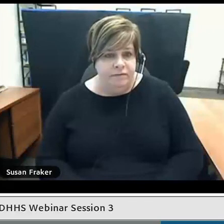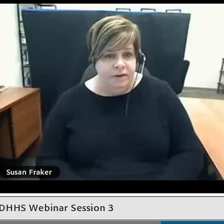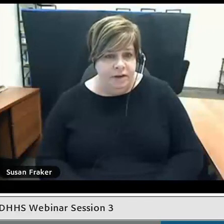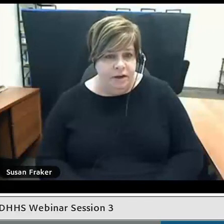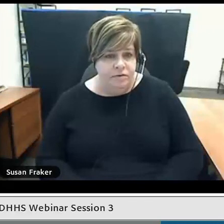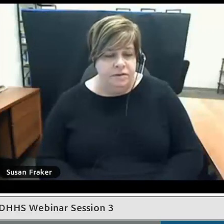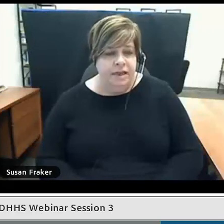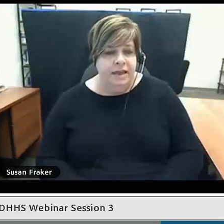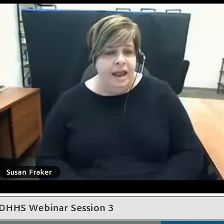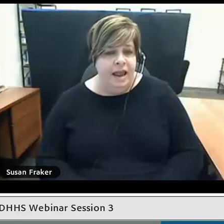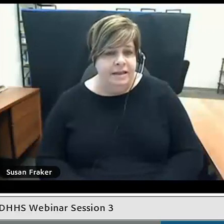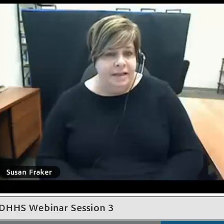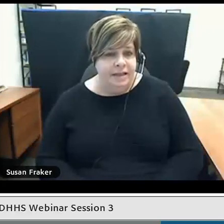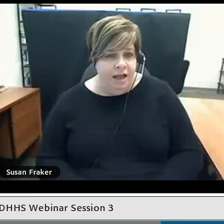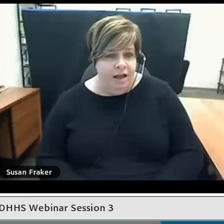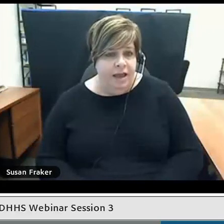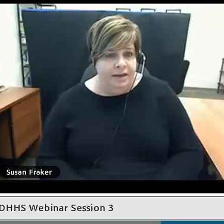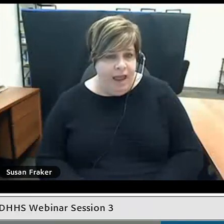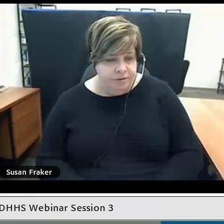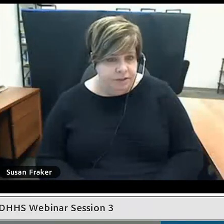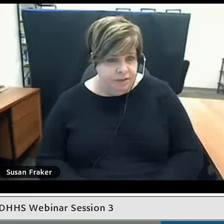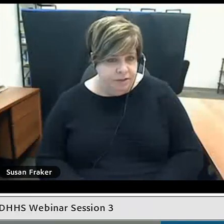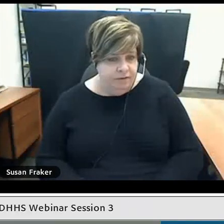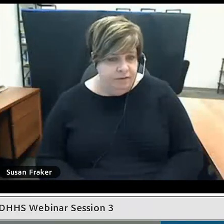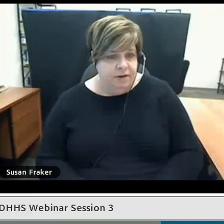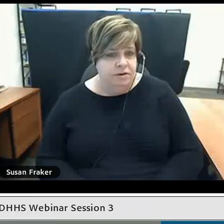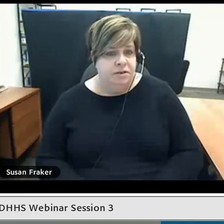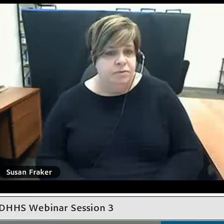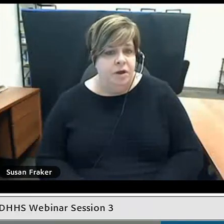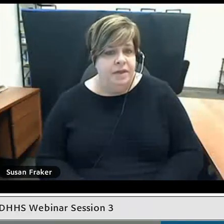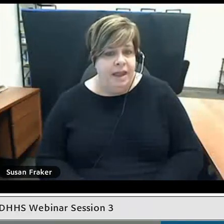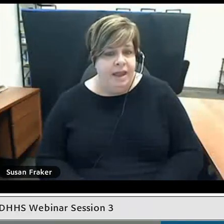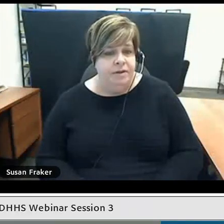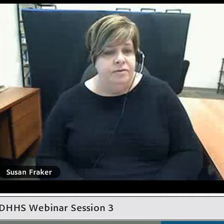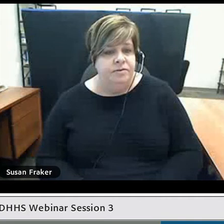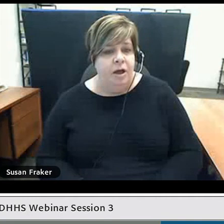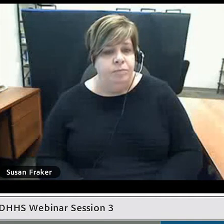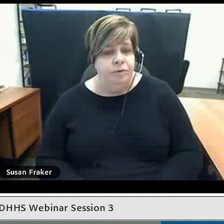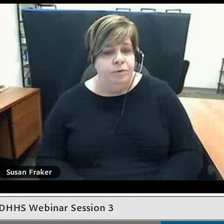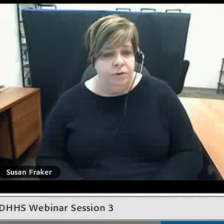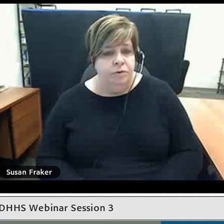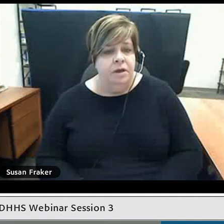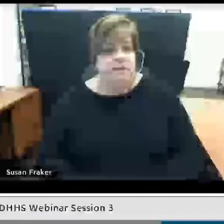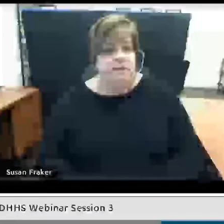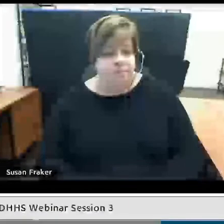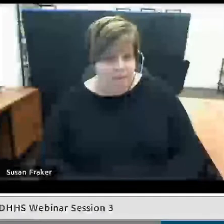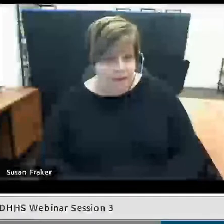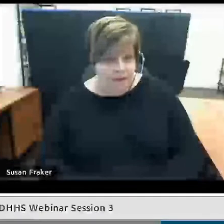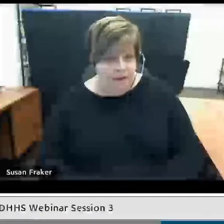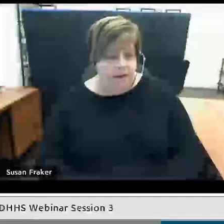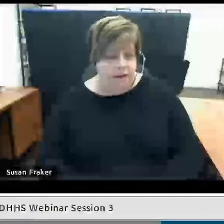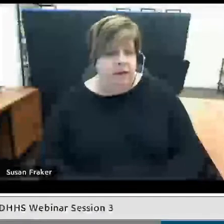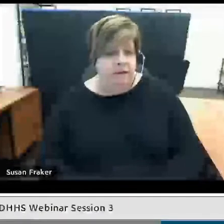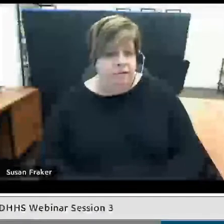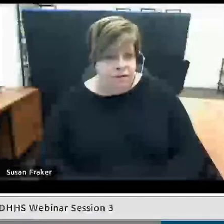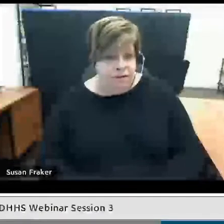movies and videos in ASL and captioned videos as well that can be used to help you